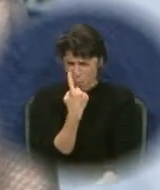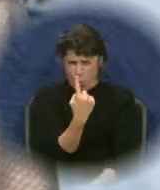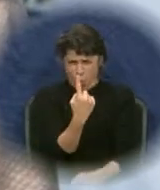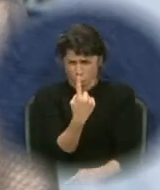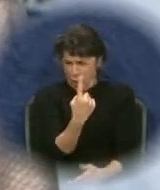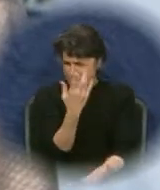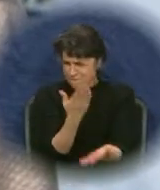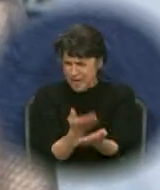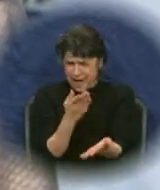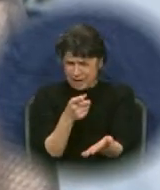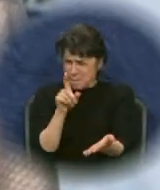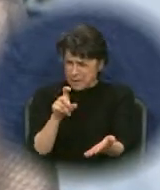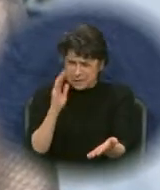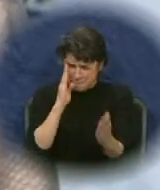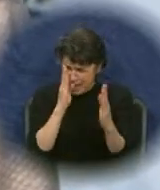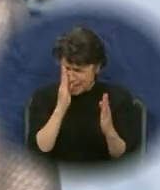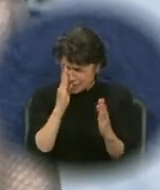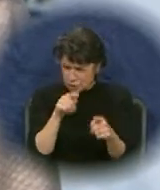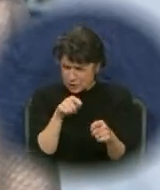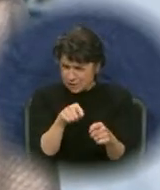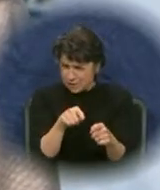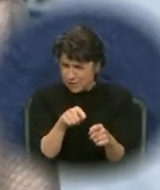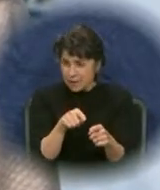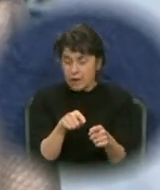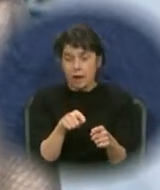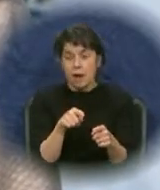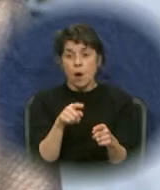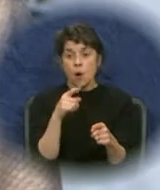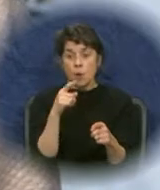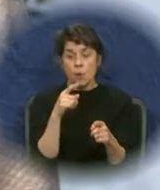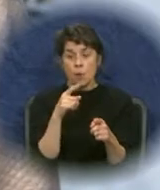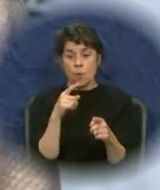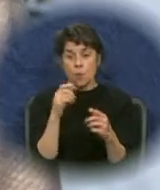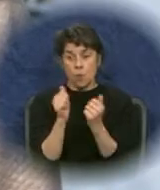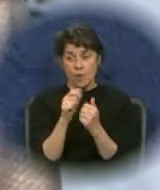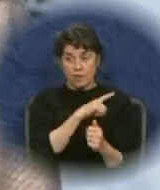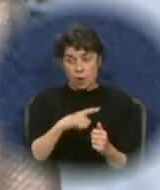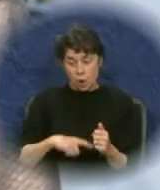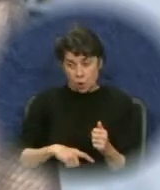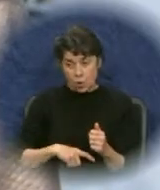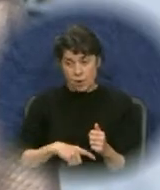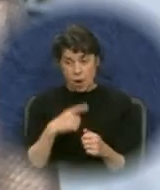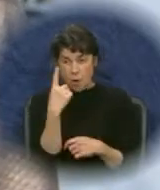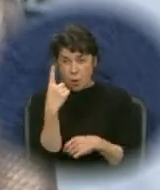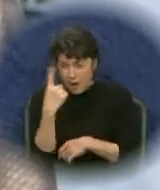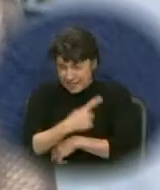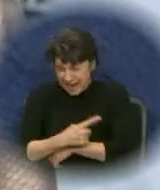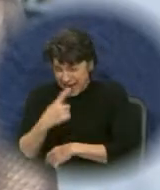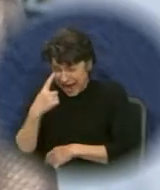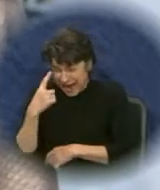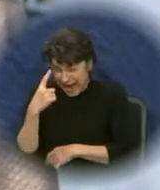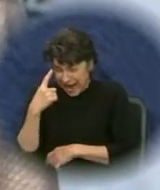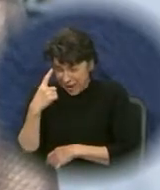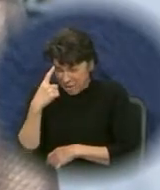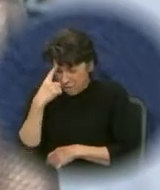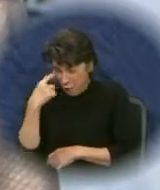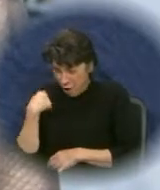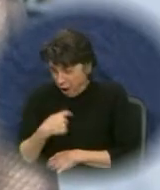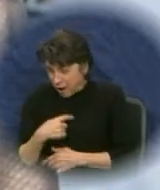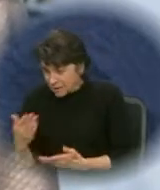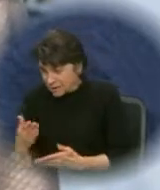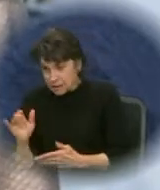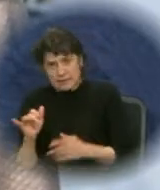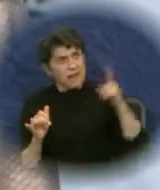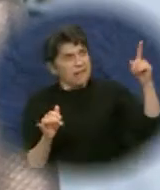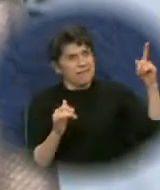that with the Lord one day is like 1,000 years, and 1,000 years like one day.